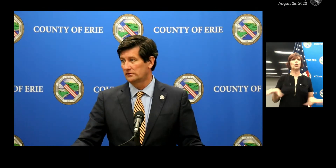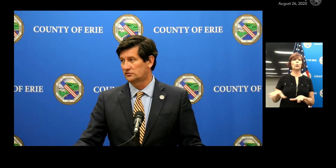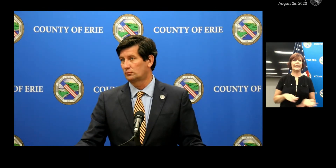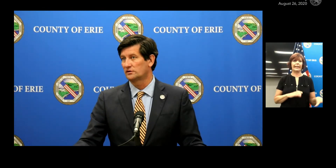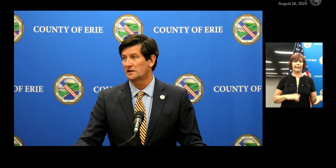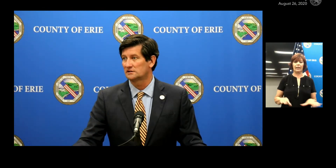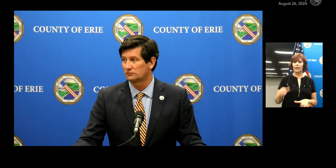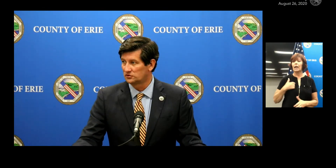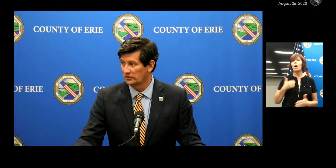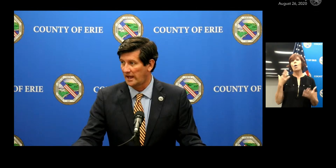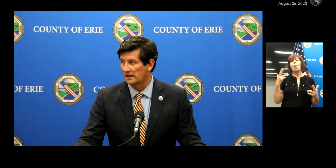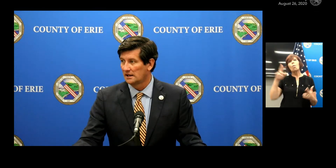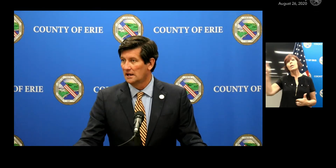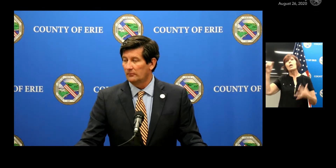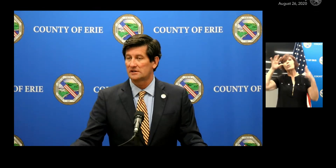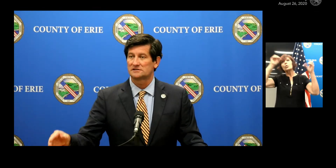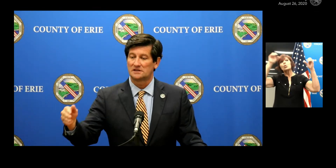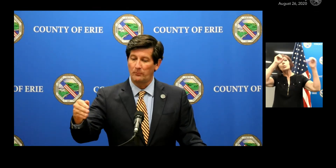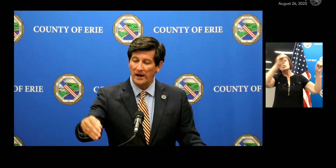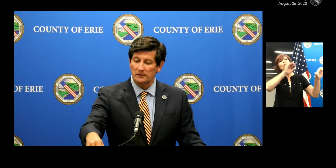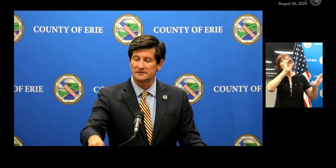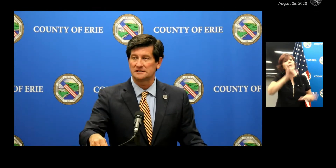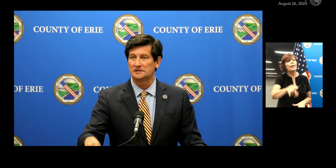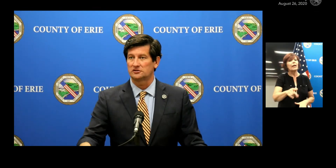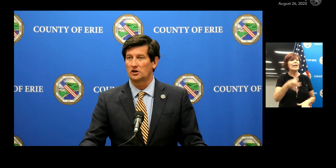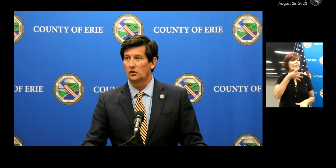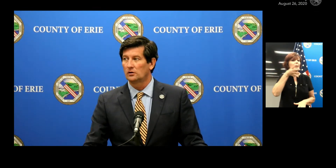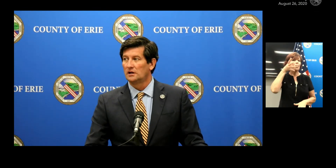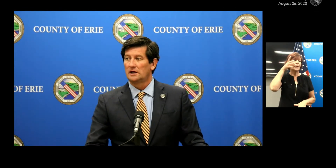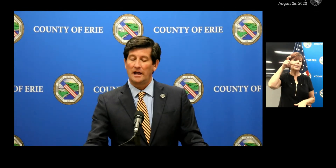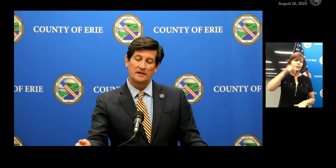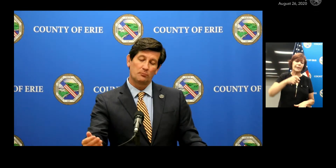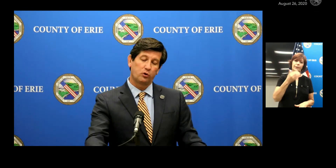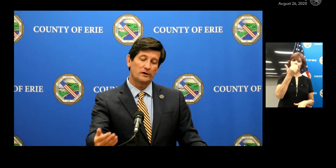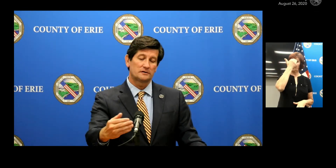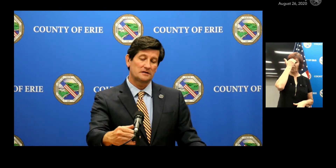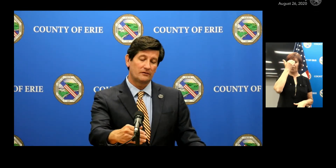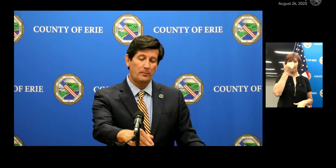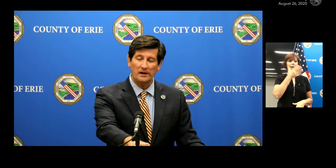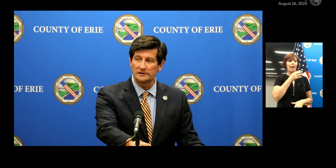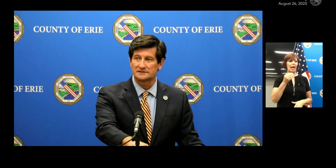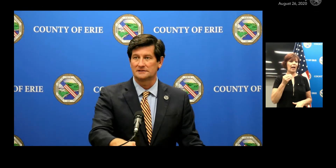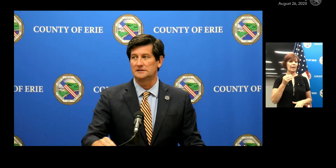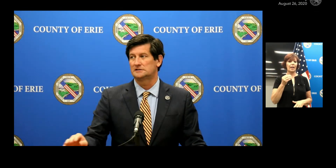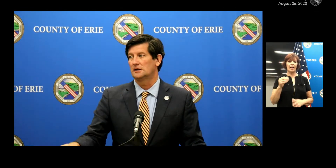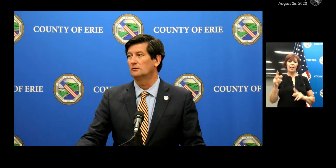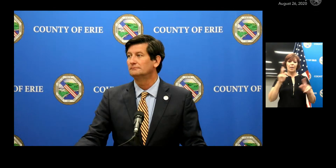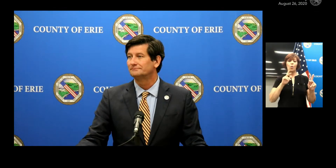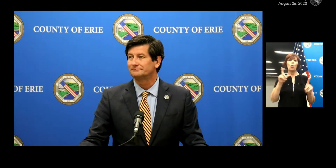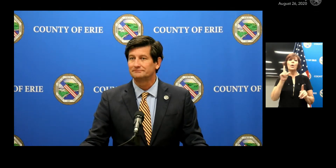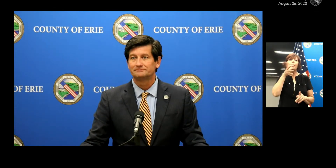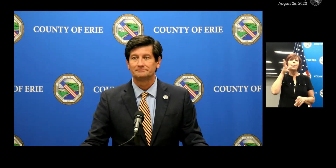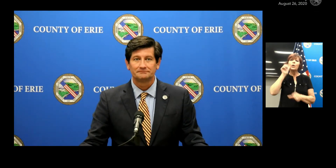that all other superintendents would do that, because the parents need to know and the employers of the parents need to